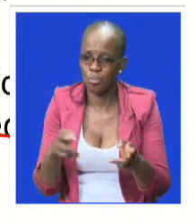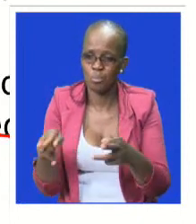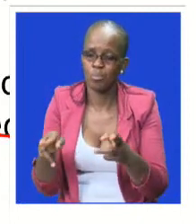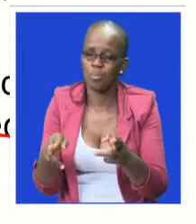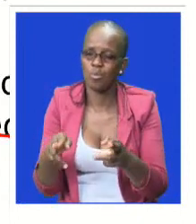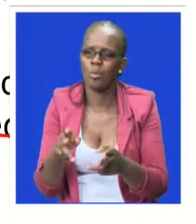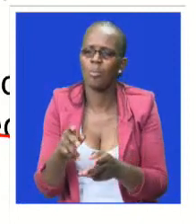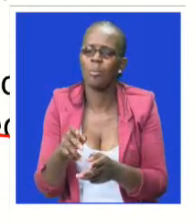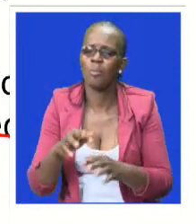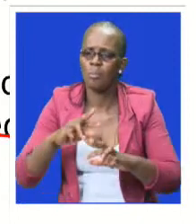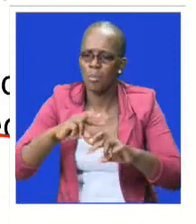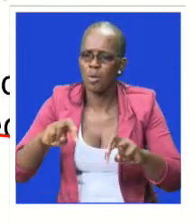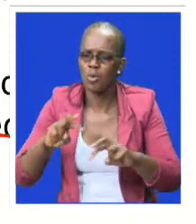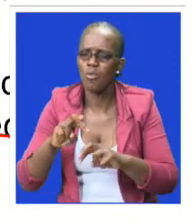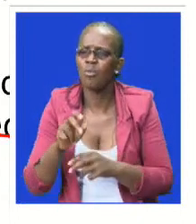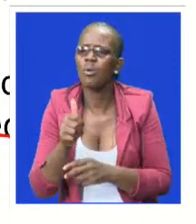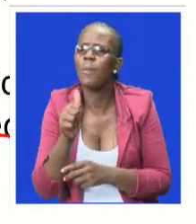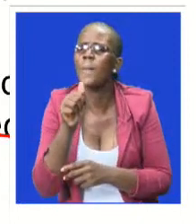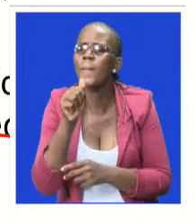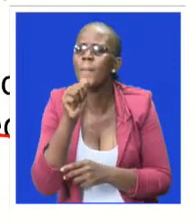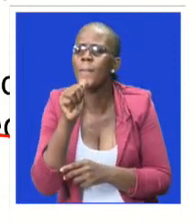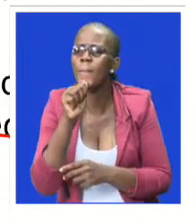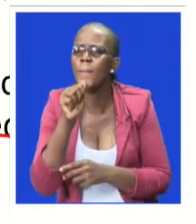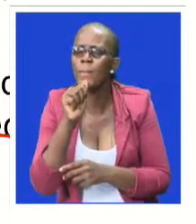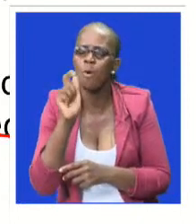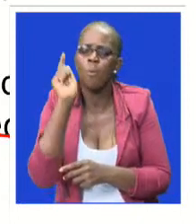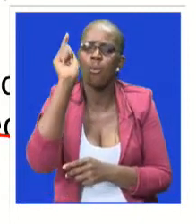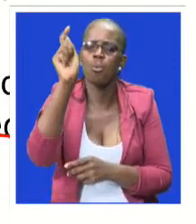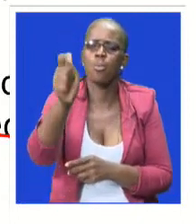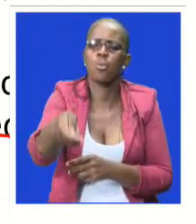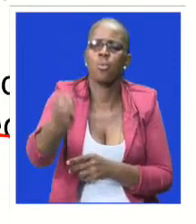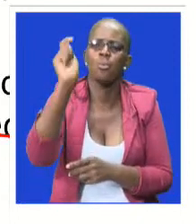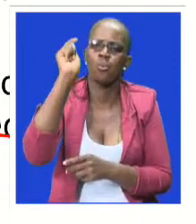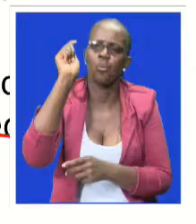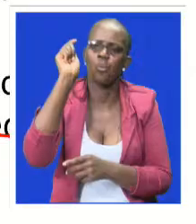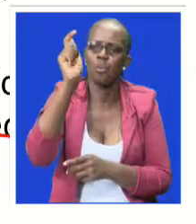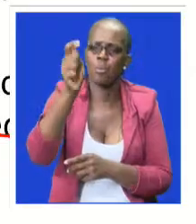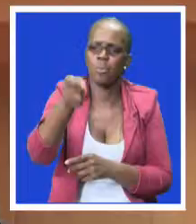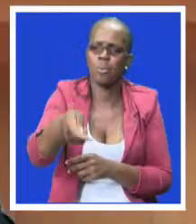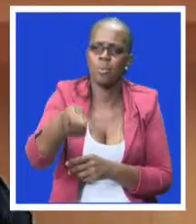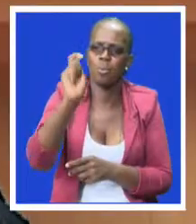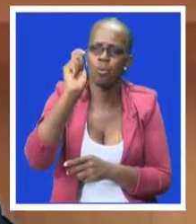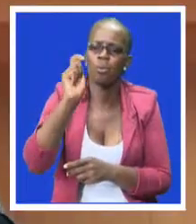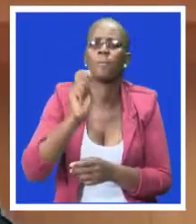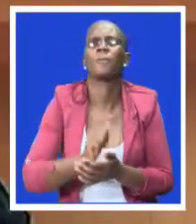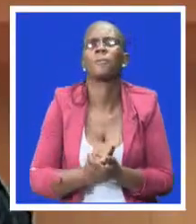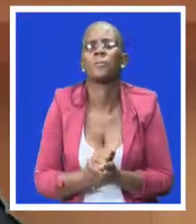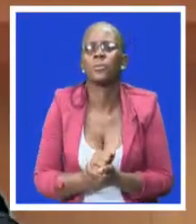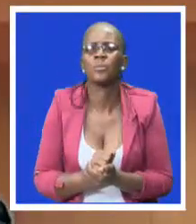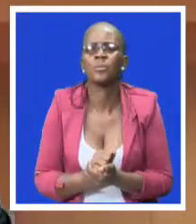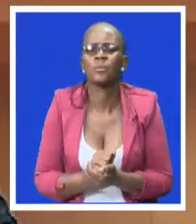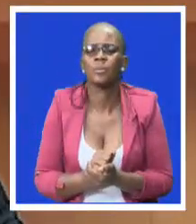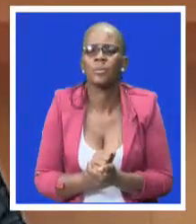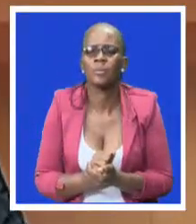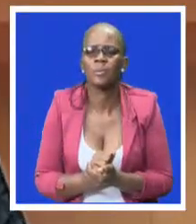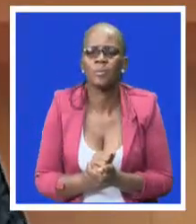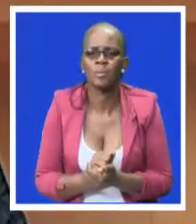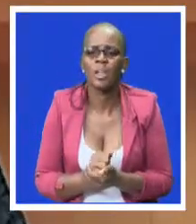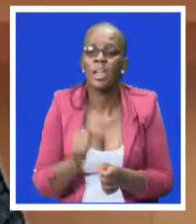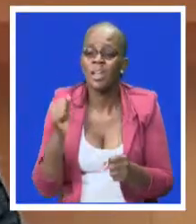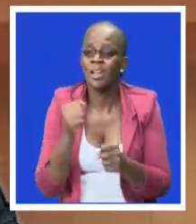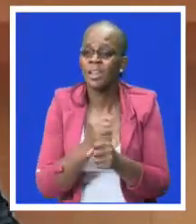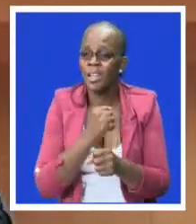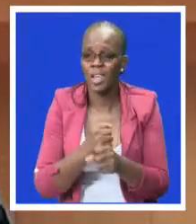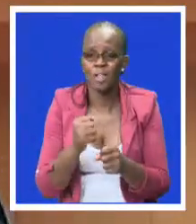fishing. They go there to get fish, because we are saying they could not live like we do as